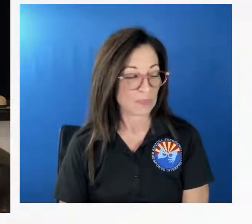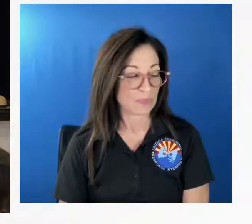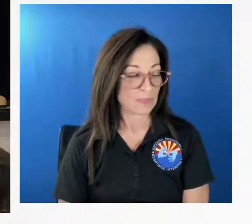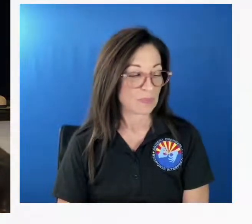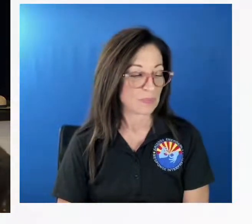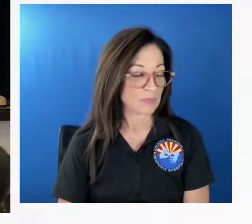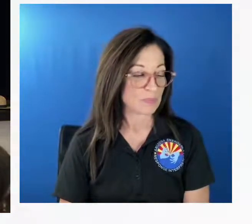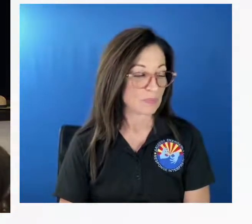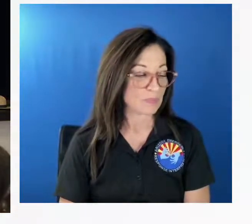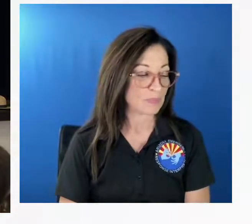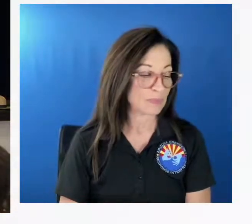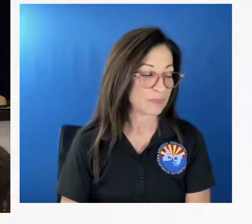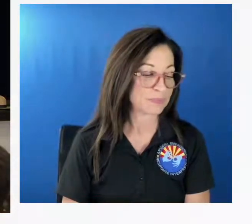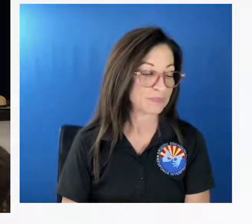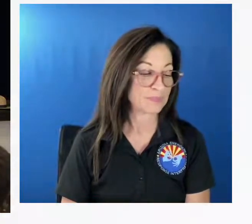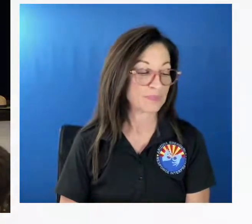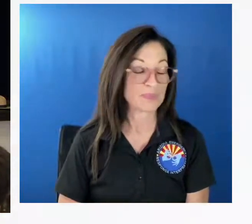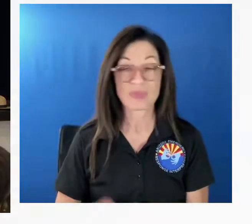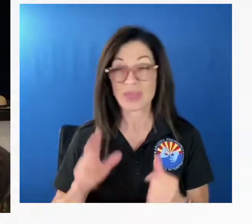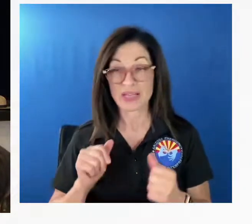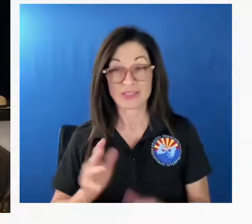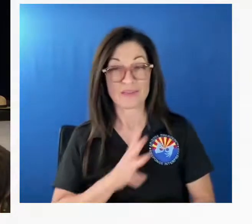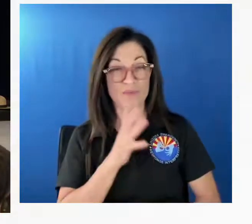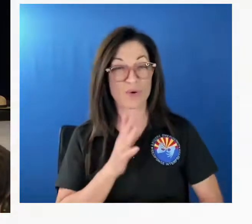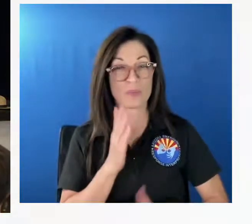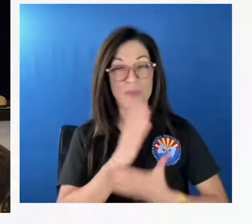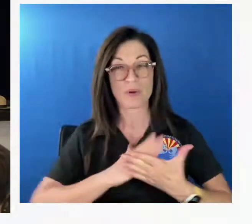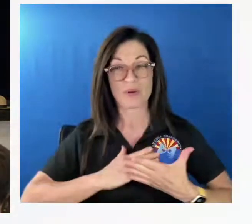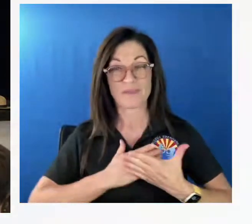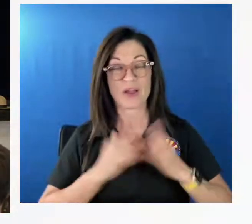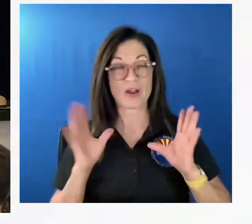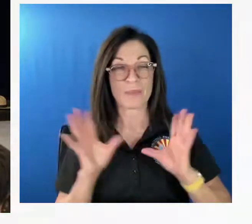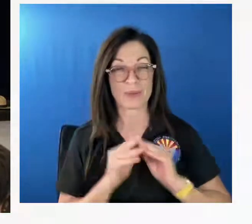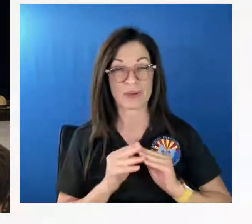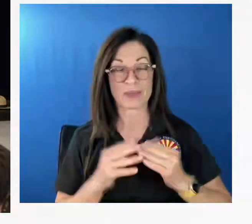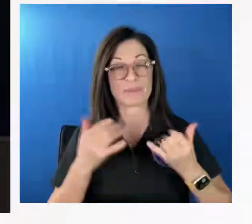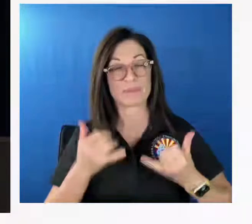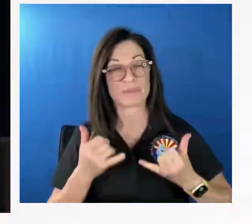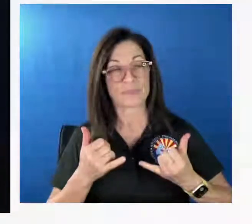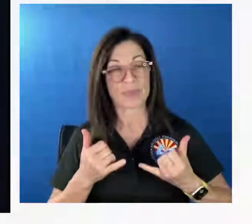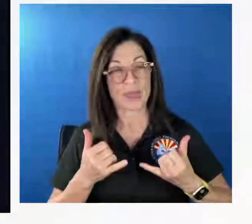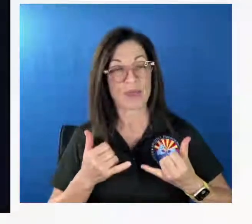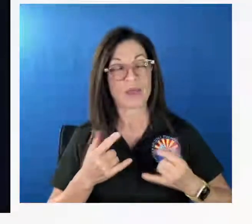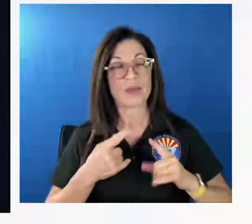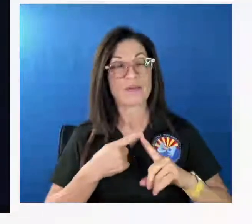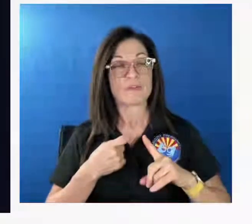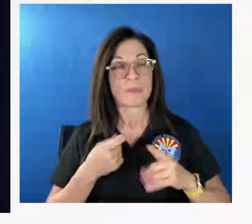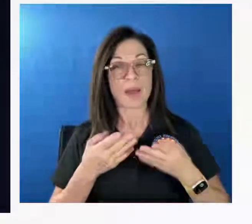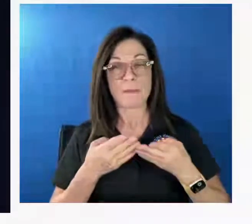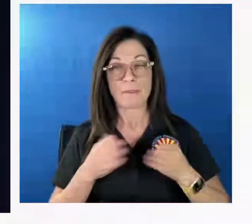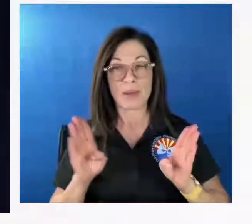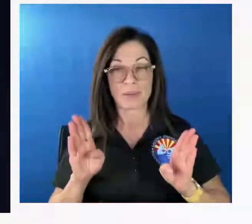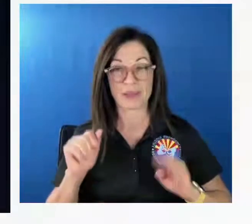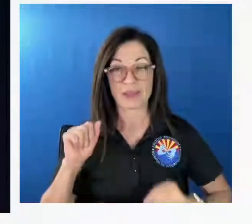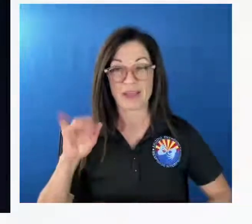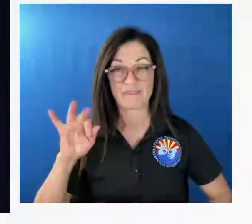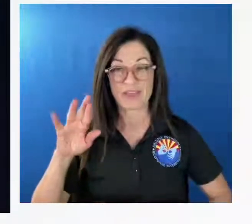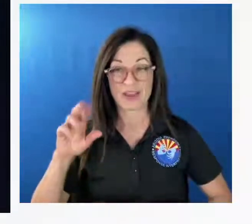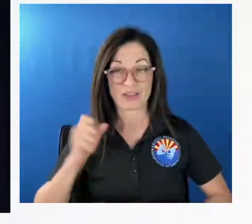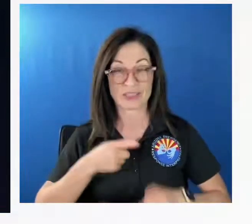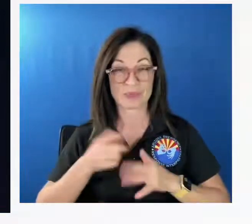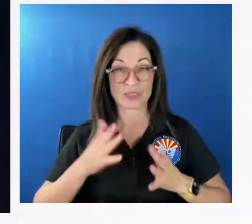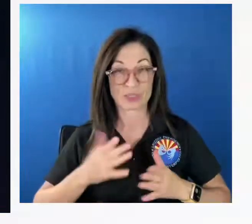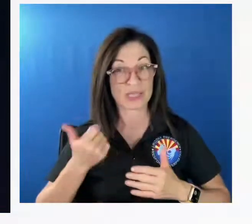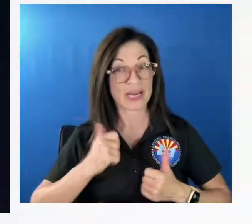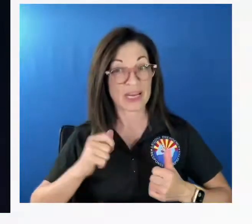All right, so that concludes the formal portion of our brief. At this point, for my public affairs specialist, did we take any questions on the index